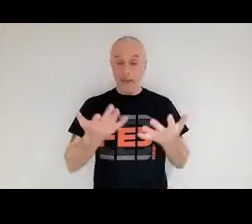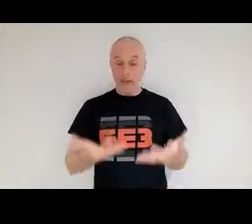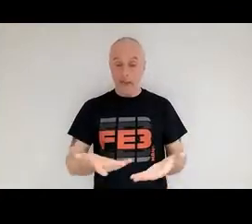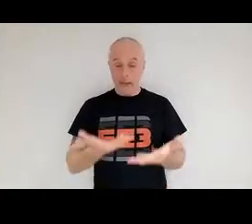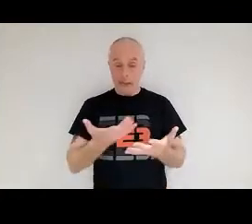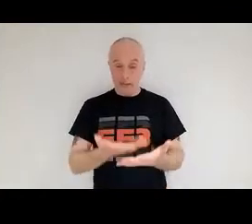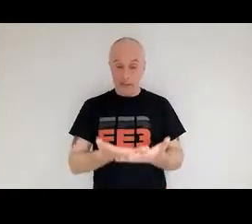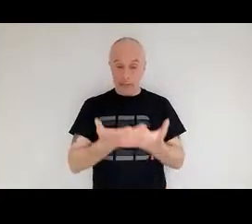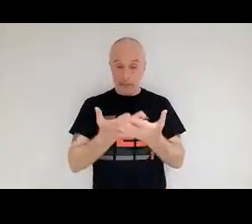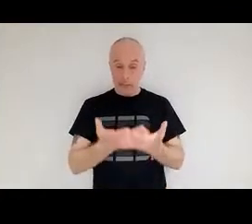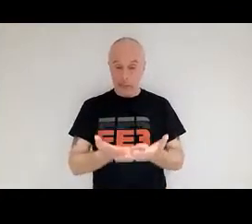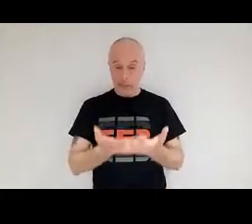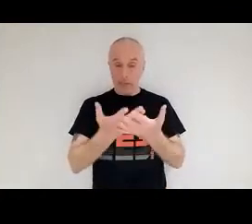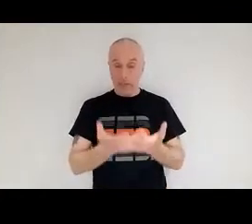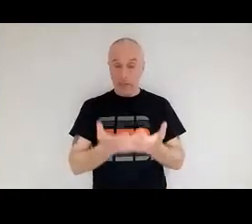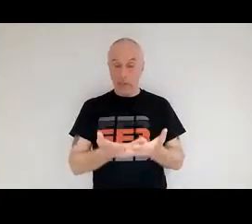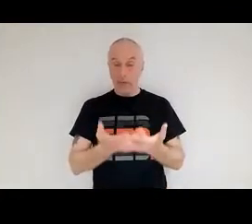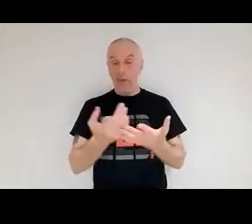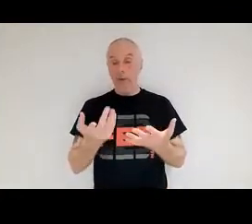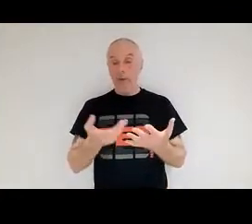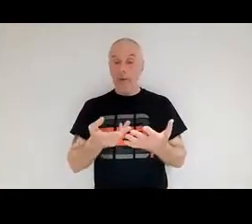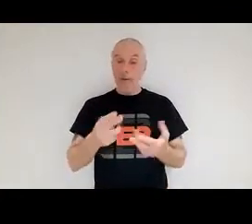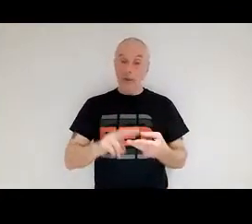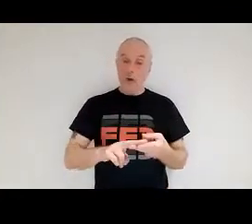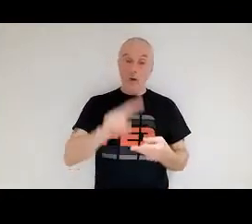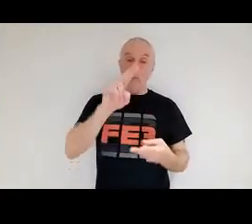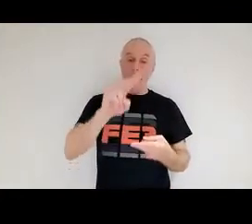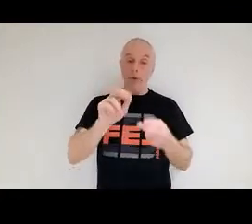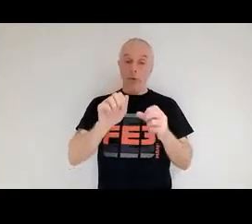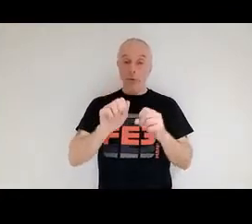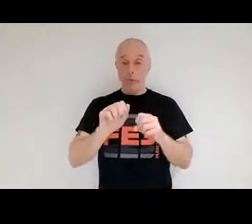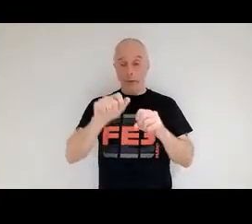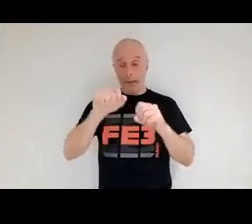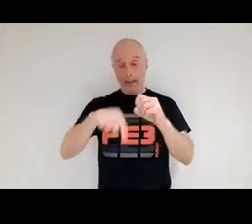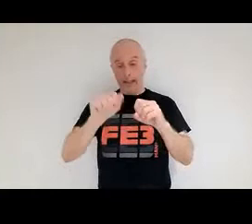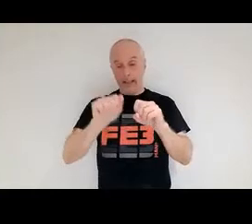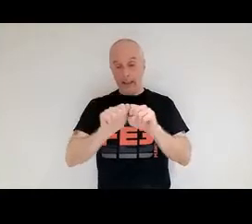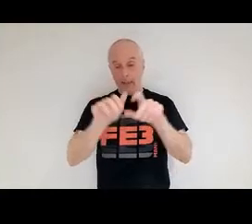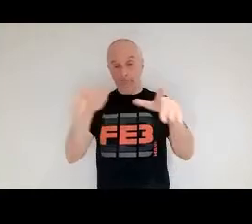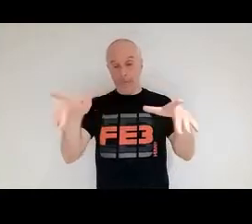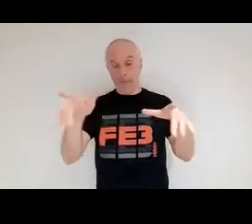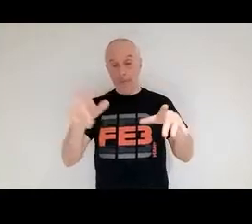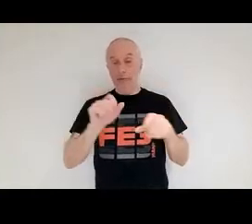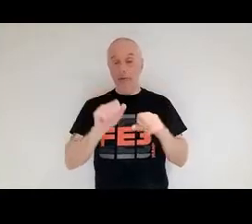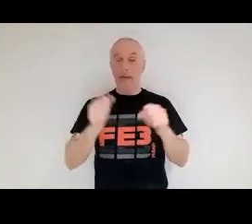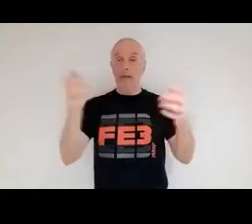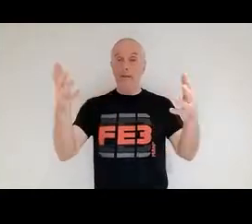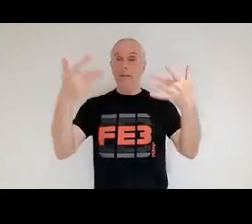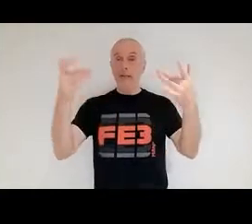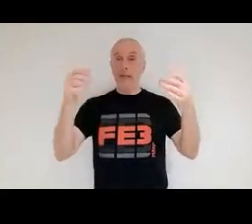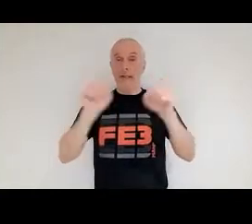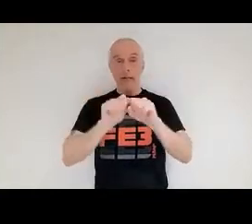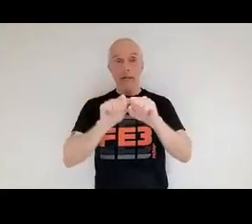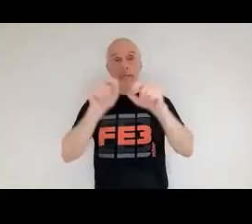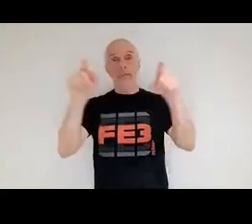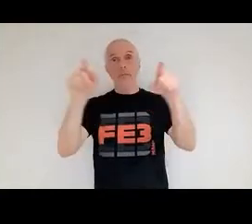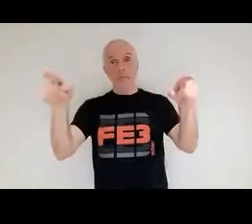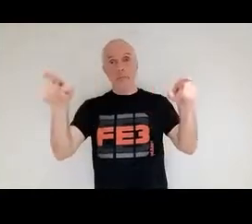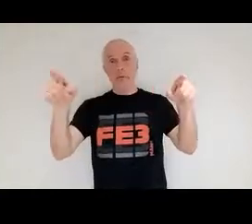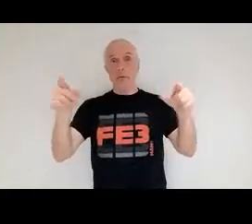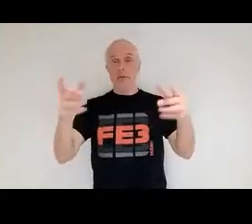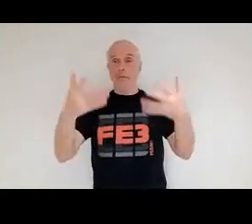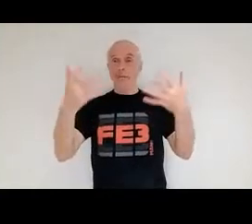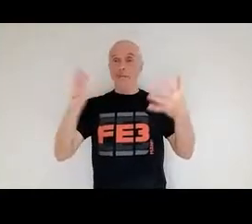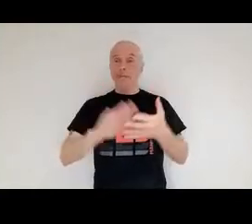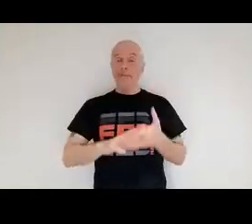rate also leads to an increase in ventilation rate, because the ventilation is a buoyancy-driven phenomena. And what we find is that those two